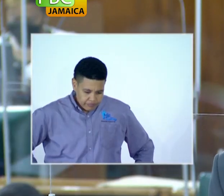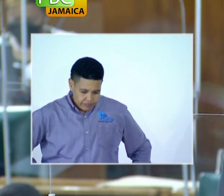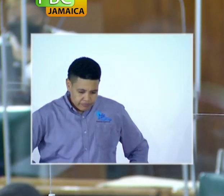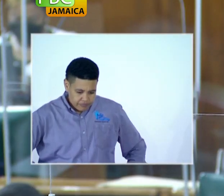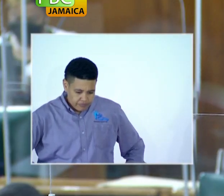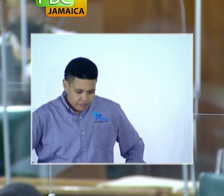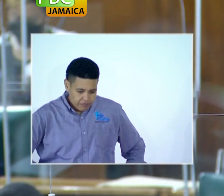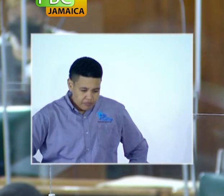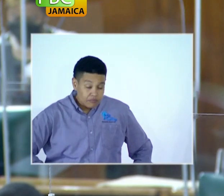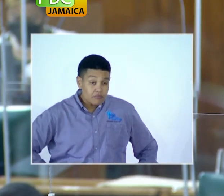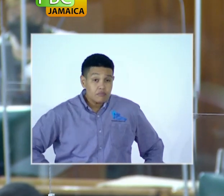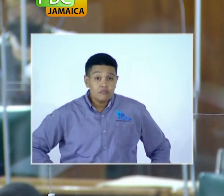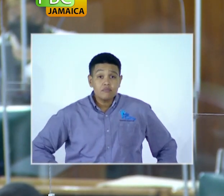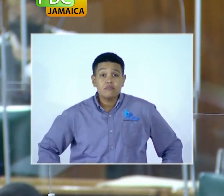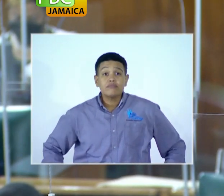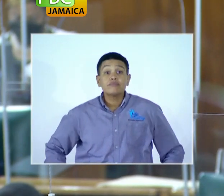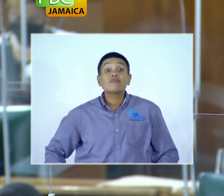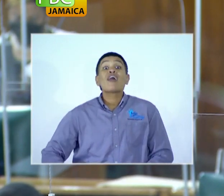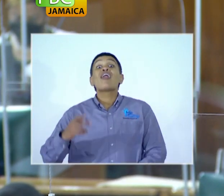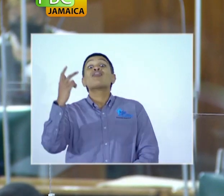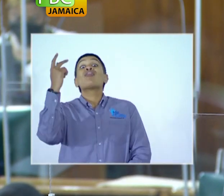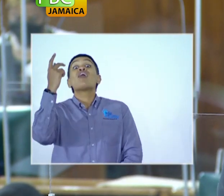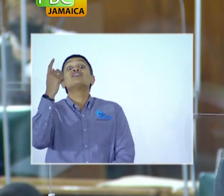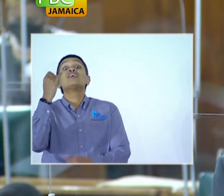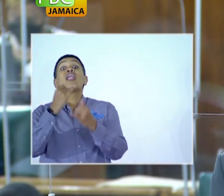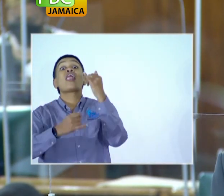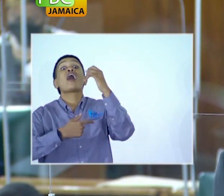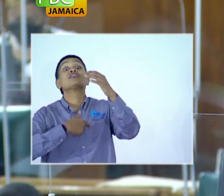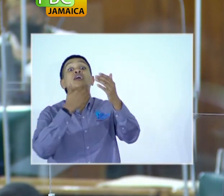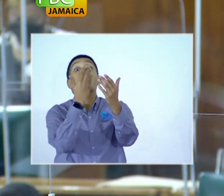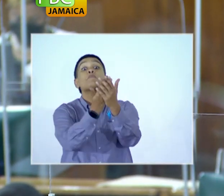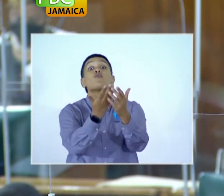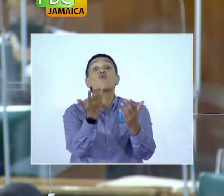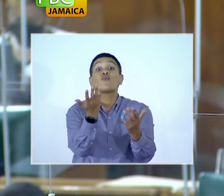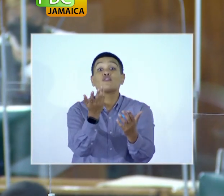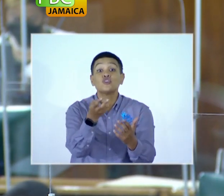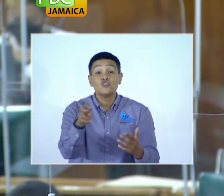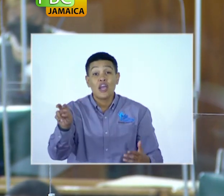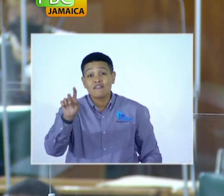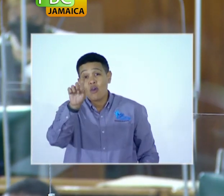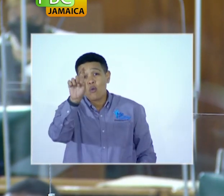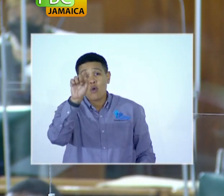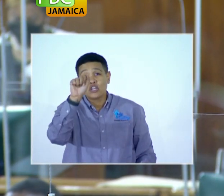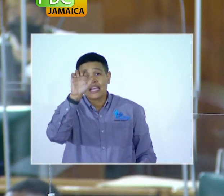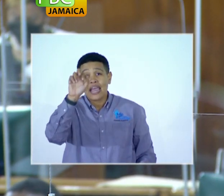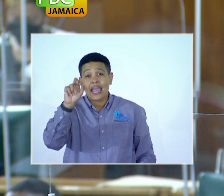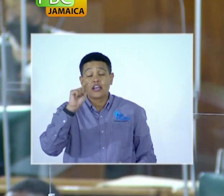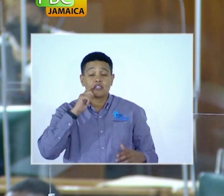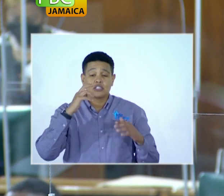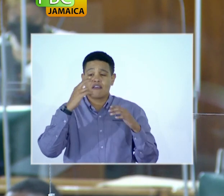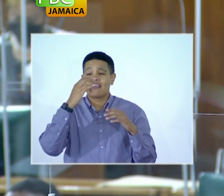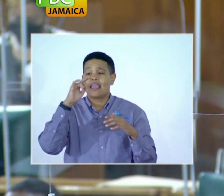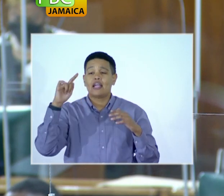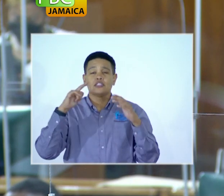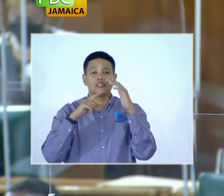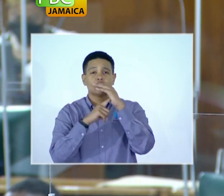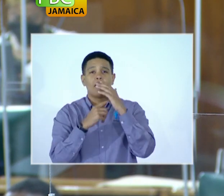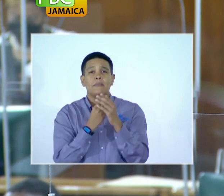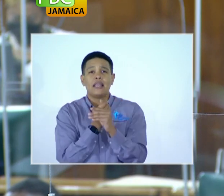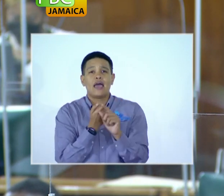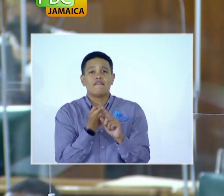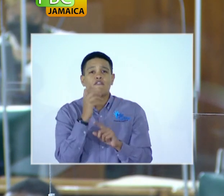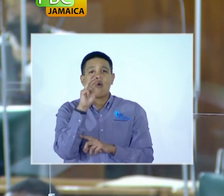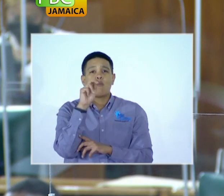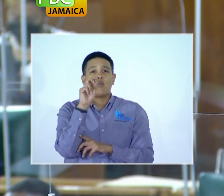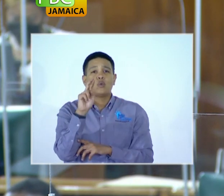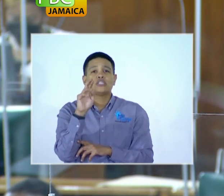On Thursday last, I approved the transfer of over 100 acres of hilltop land from the Windsor Farm